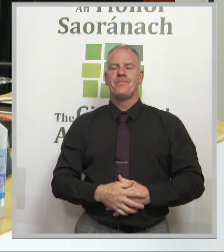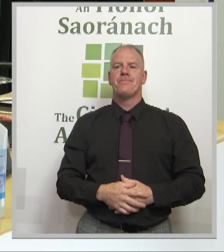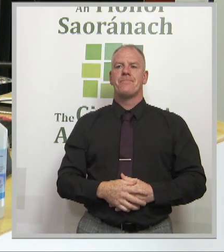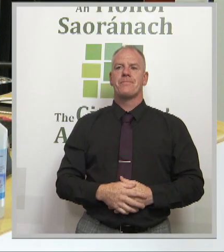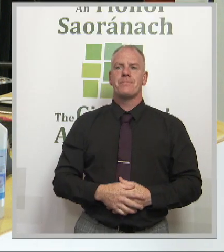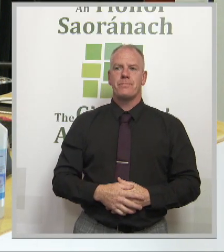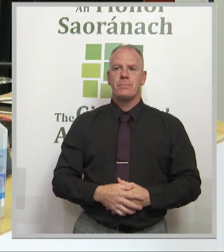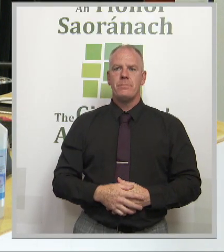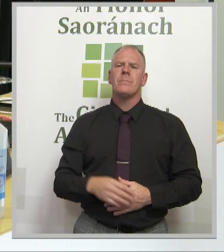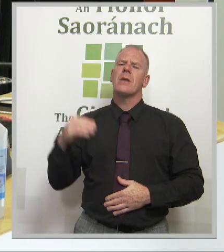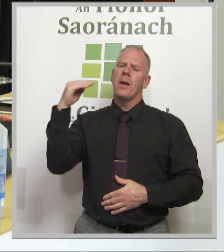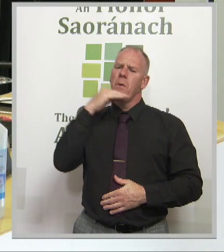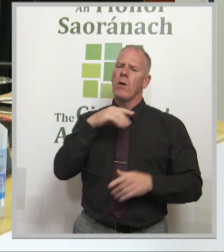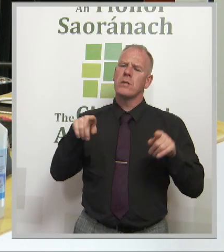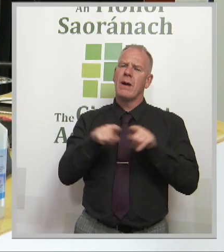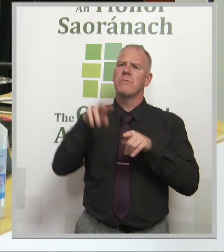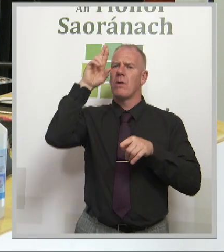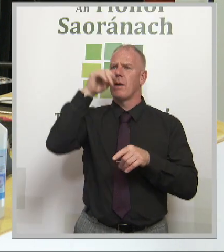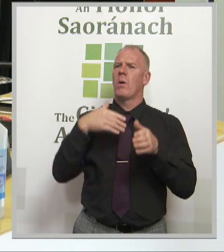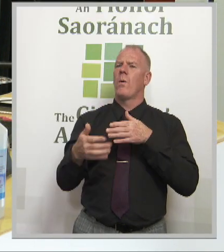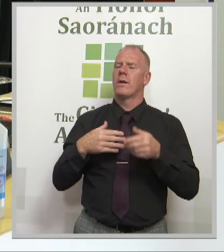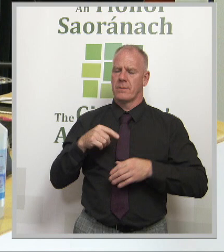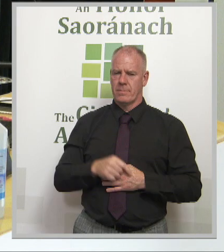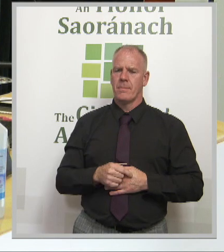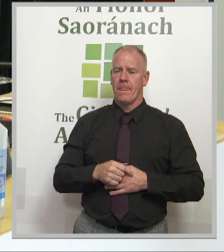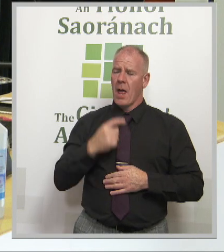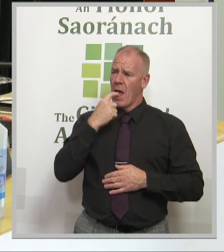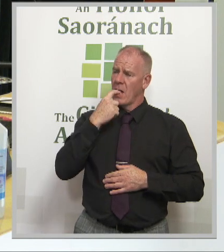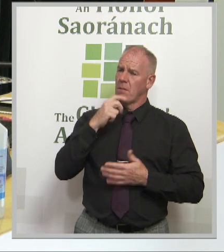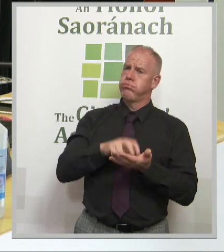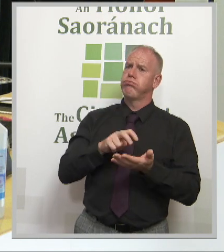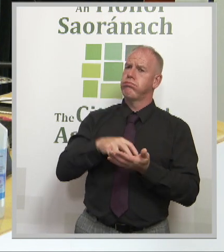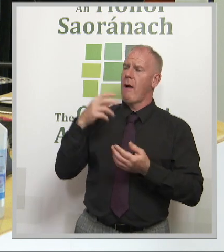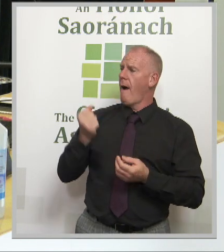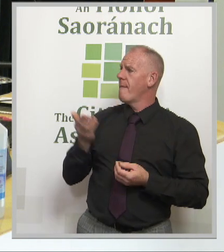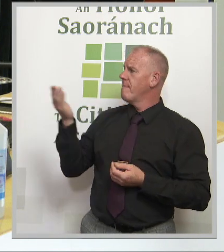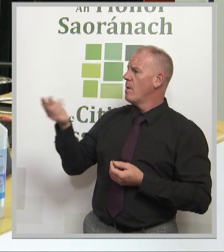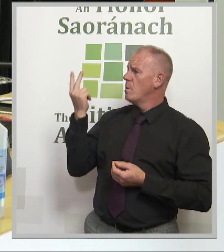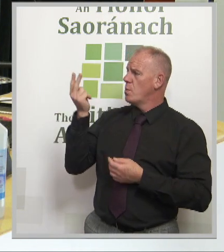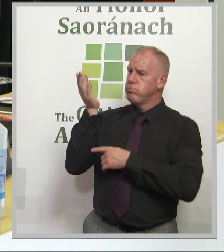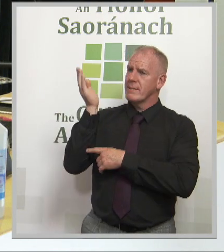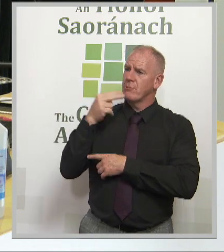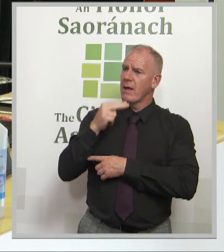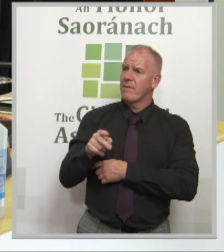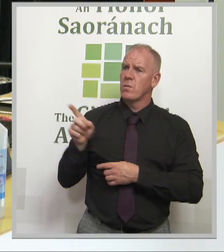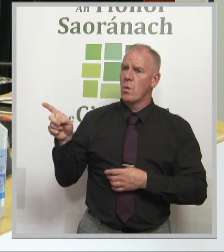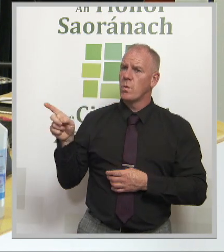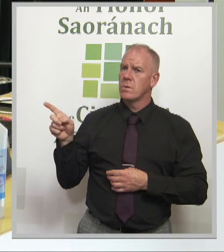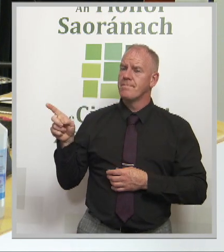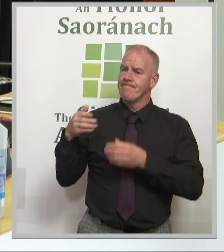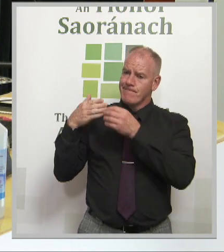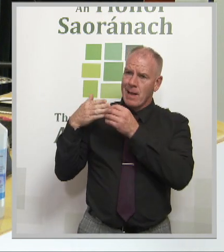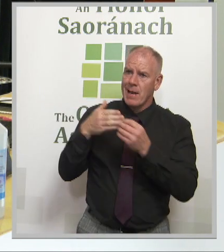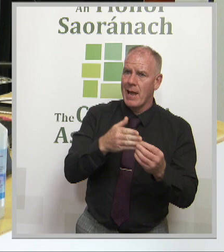It's incredibly important, as I said, and I'm very glad that we have the two speakers who will guide us